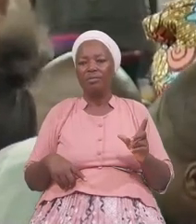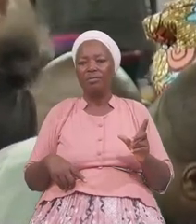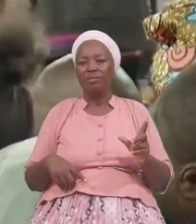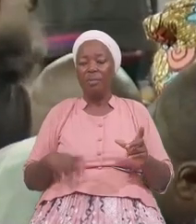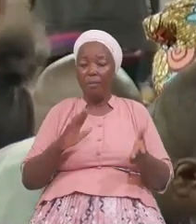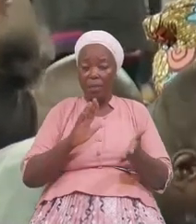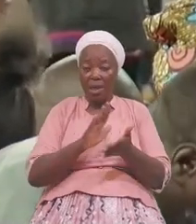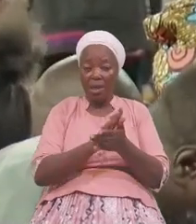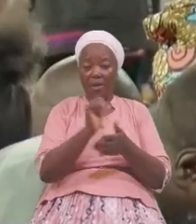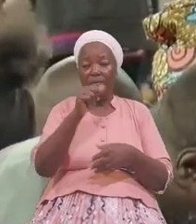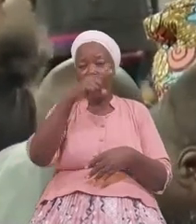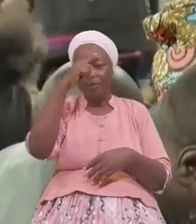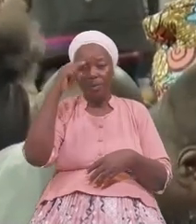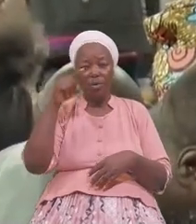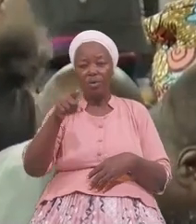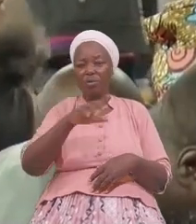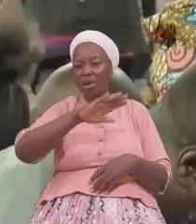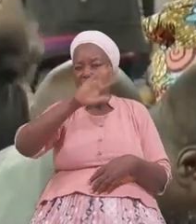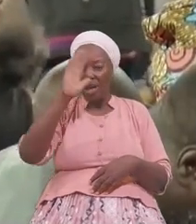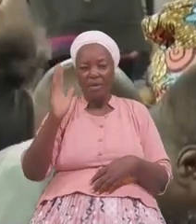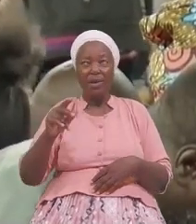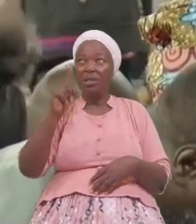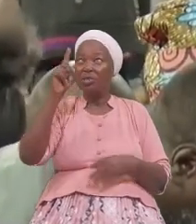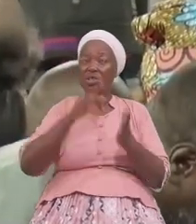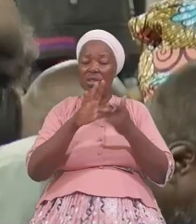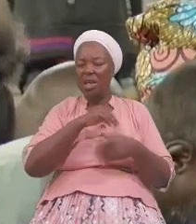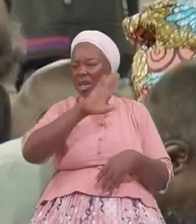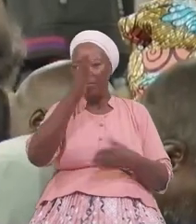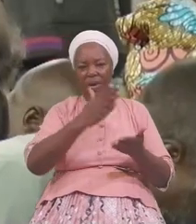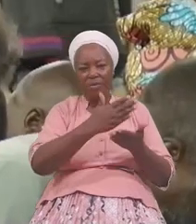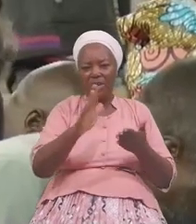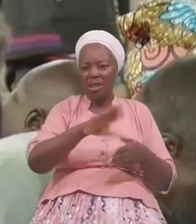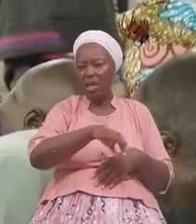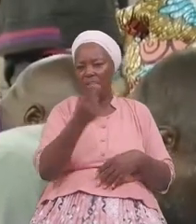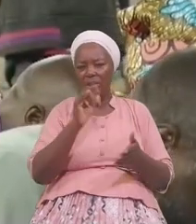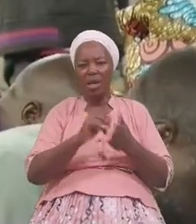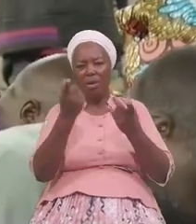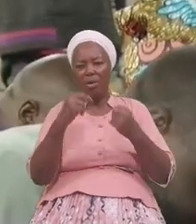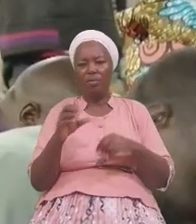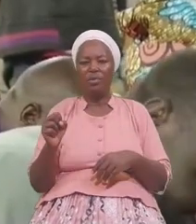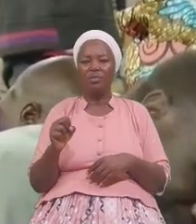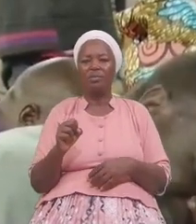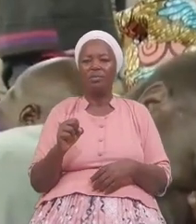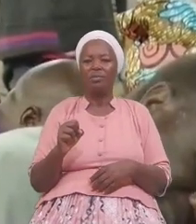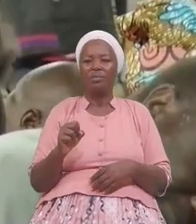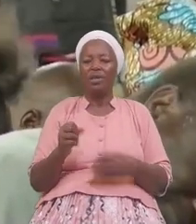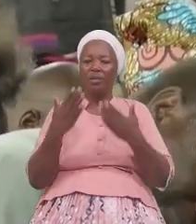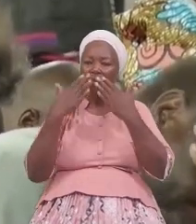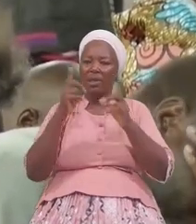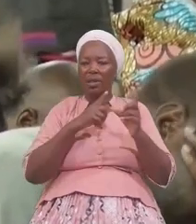Believe, because He never rejects anyone who comes. Thank Him.